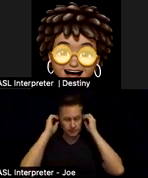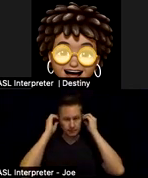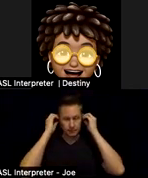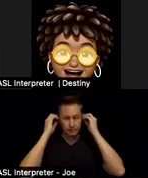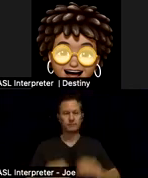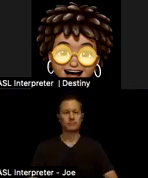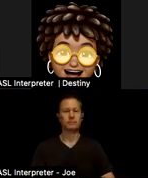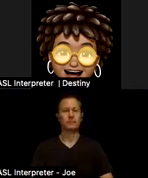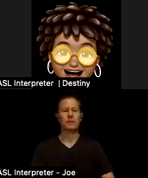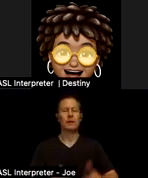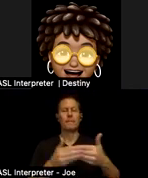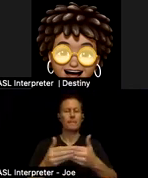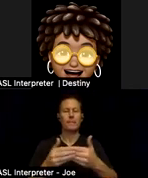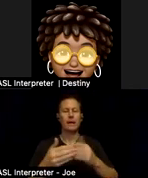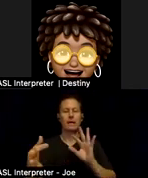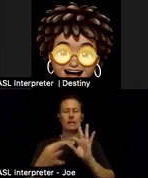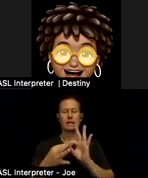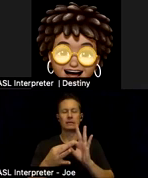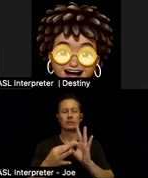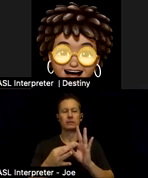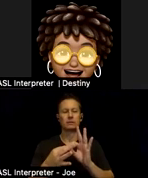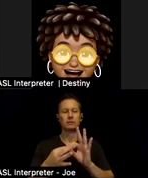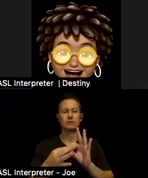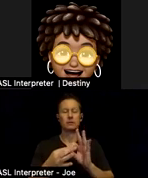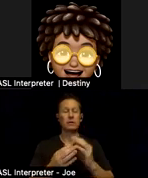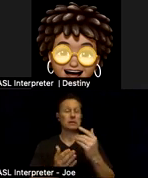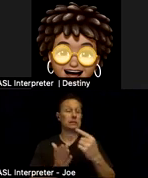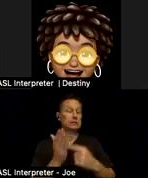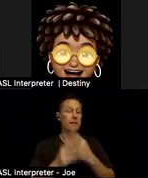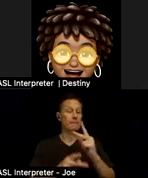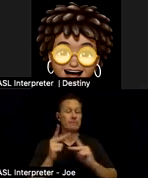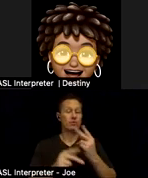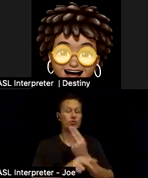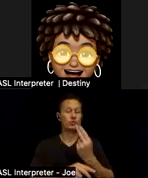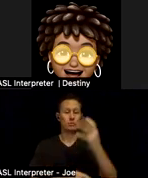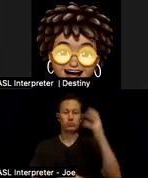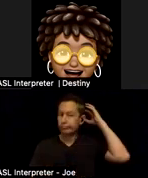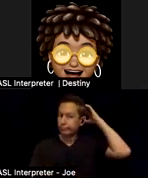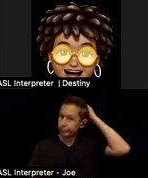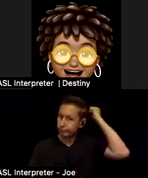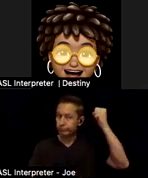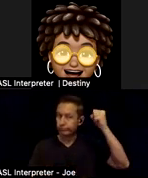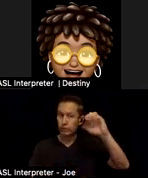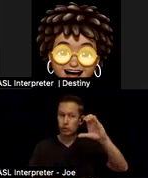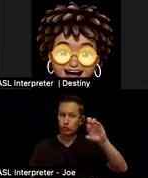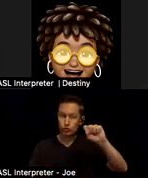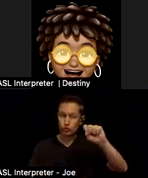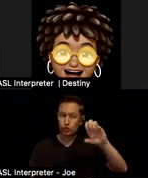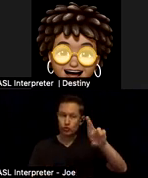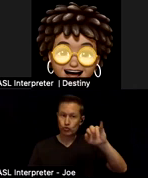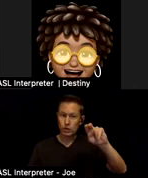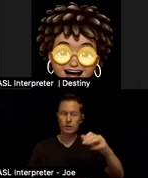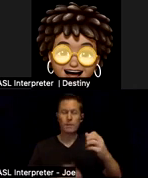Baby latches do the trick. Heck, some people even use hair scrunchies to close the door. But what we're going to show you, and there's all options. You